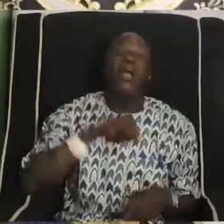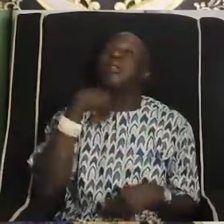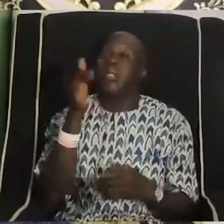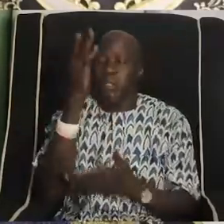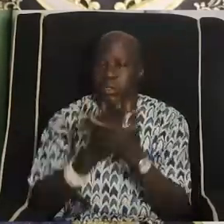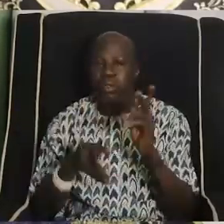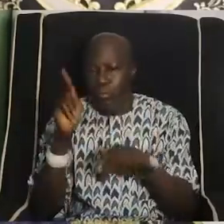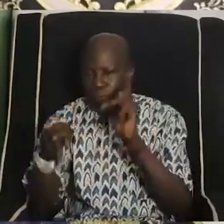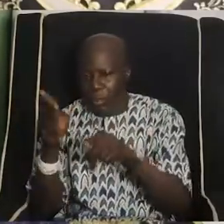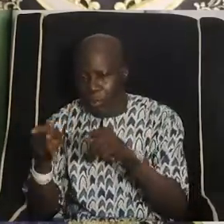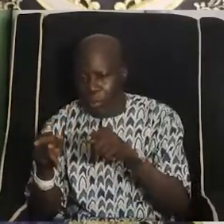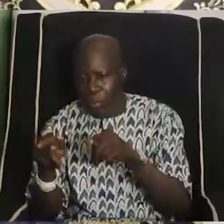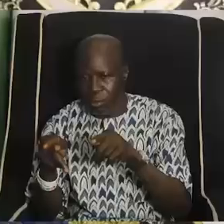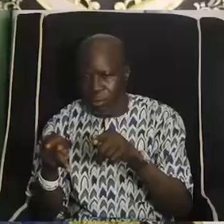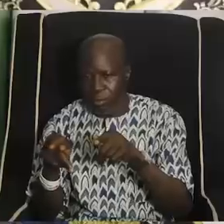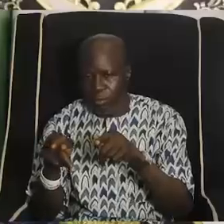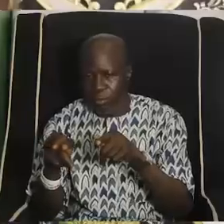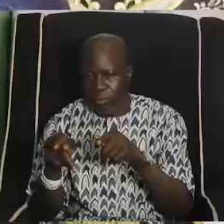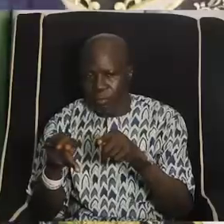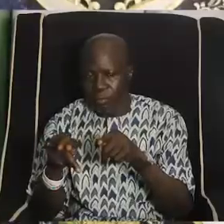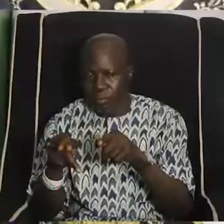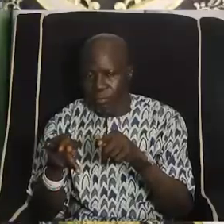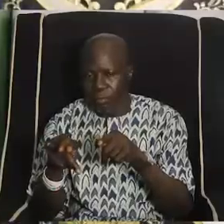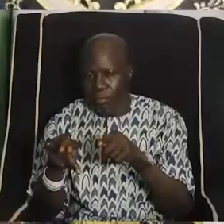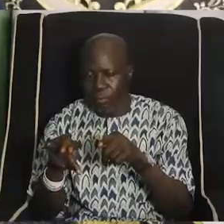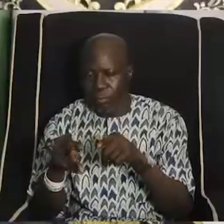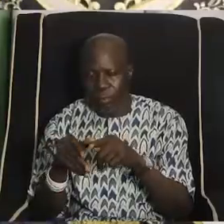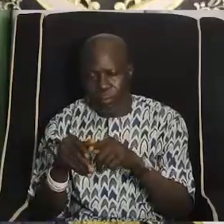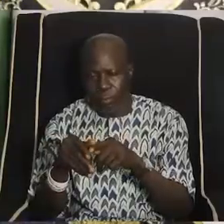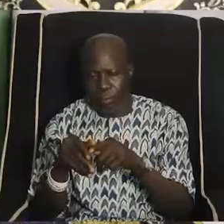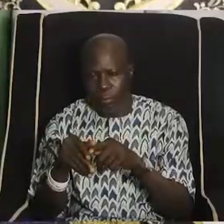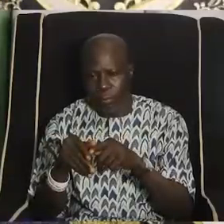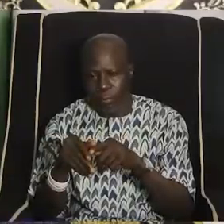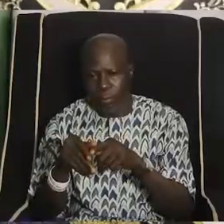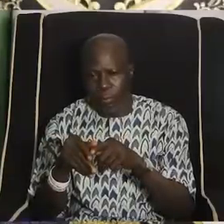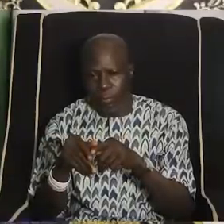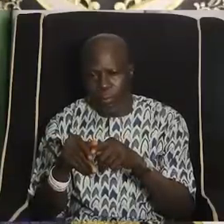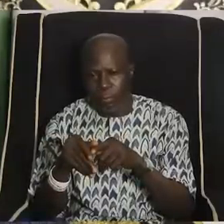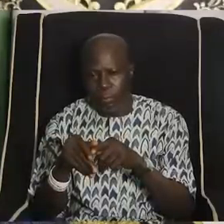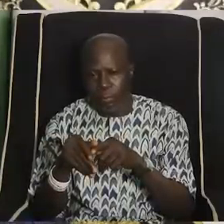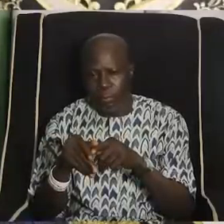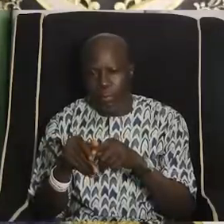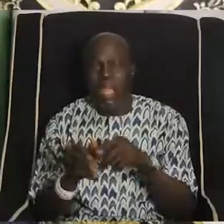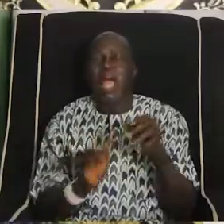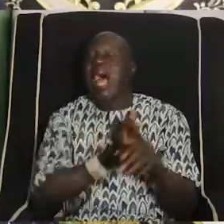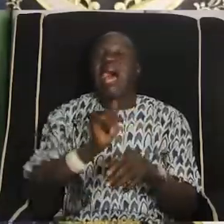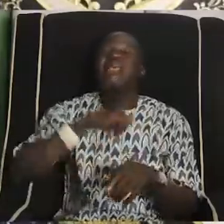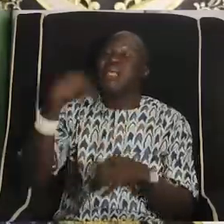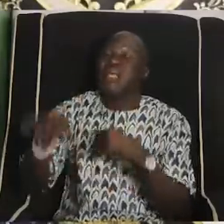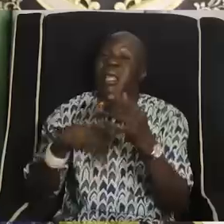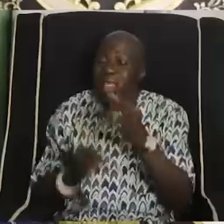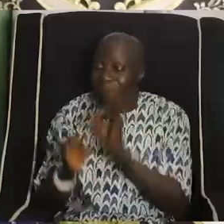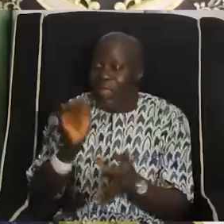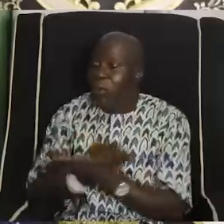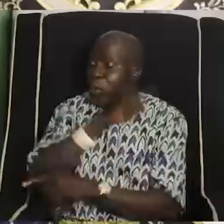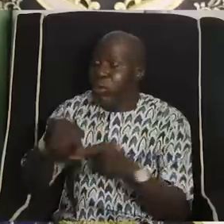some people. Mo ni ibi ti Olorun ti para han mi de iru awa yi ba wonu aye lo, o ye ka gbe lo papa sibe. I said to the